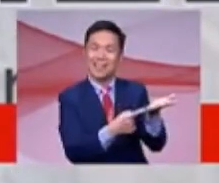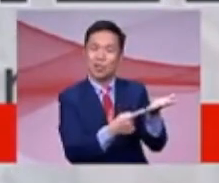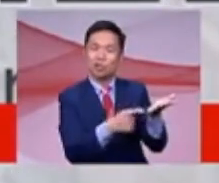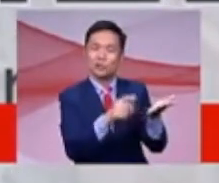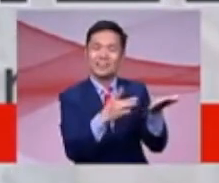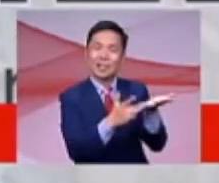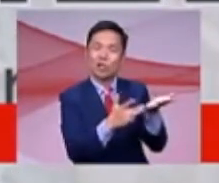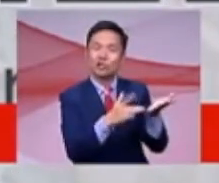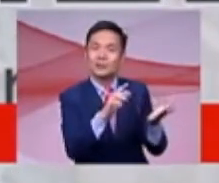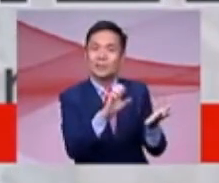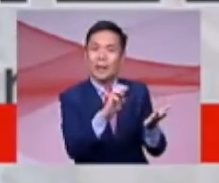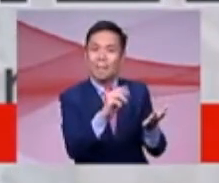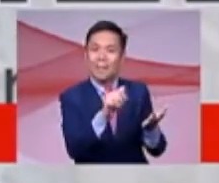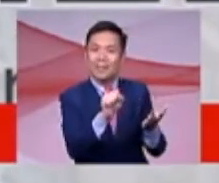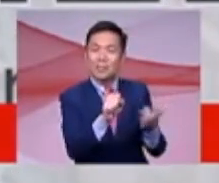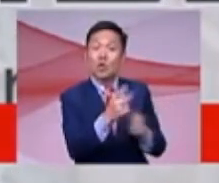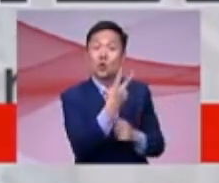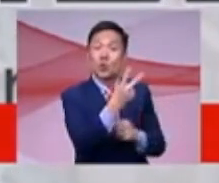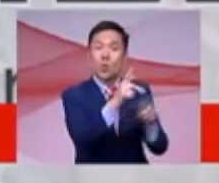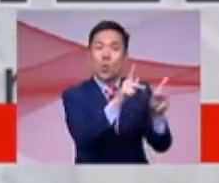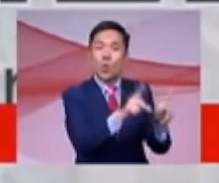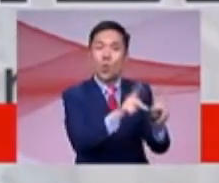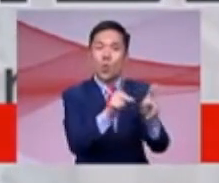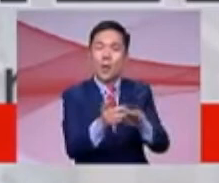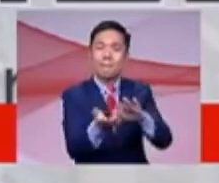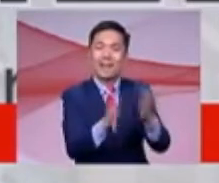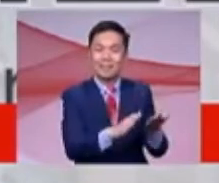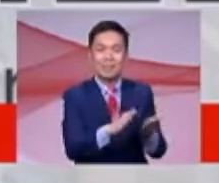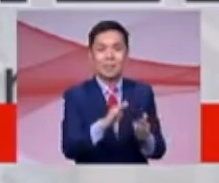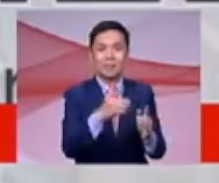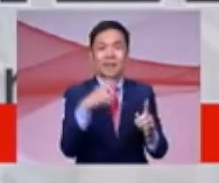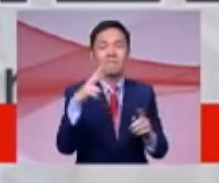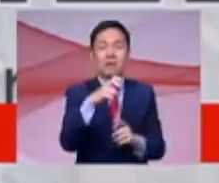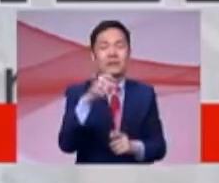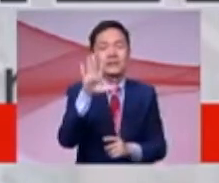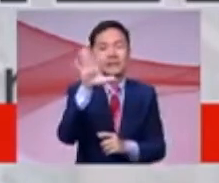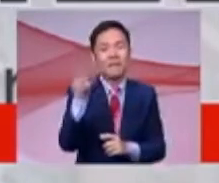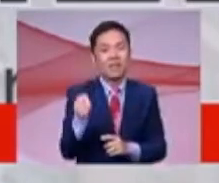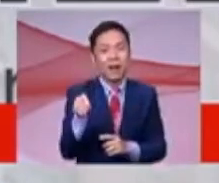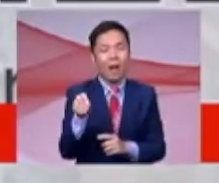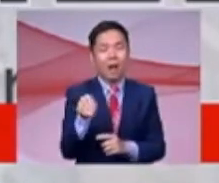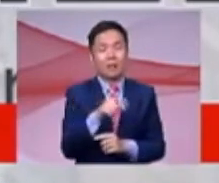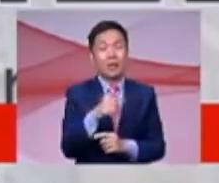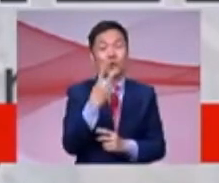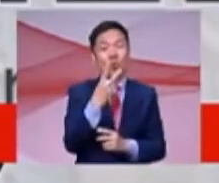African variant. We have two deaths documented, and only two